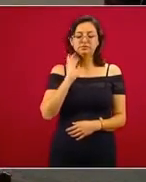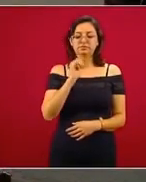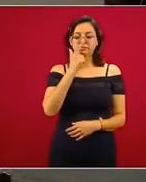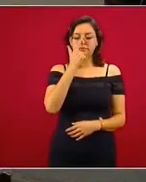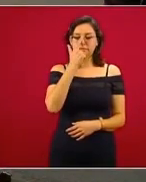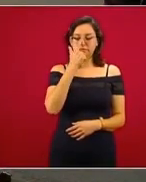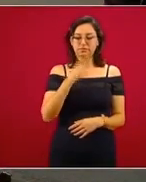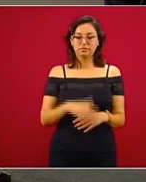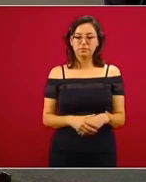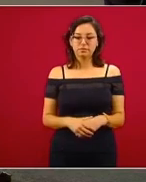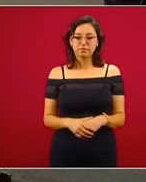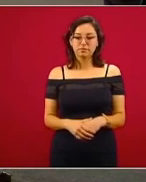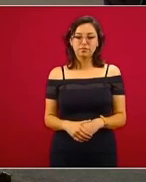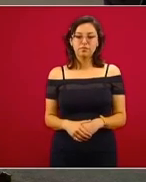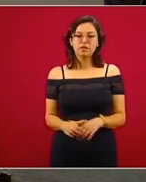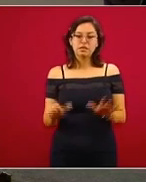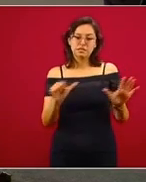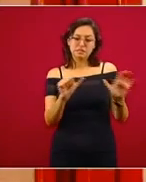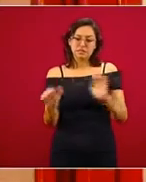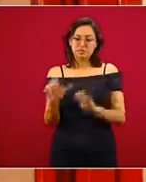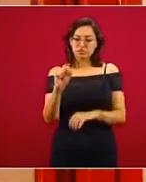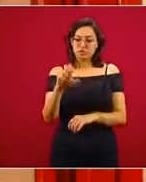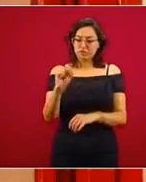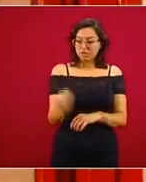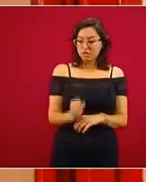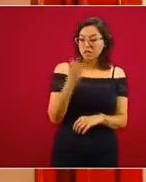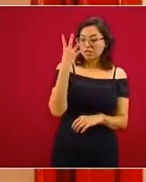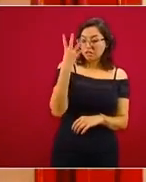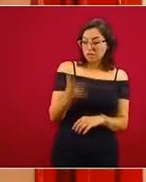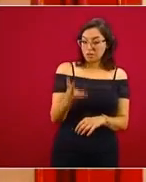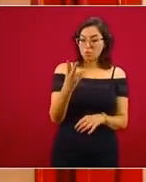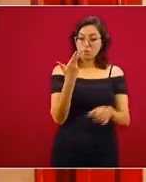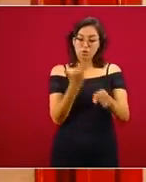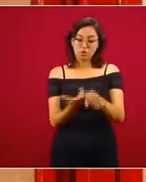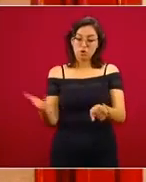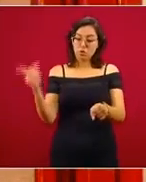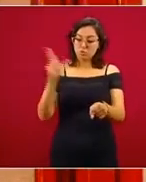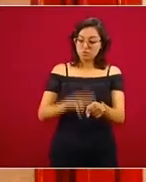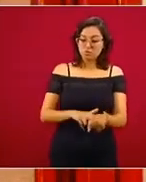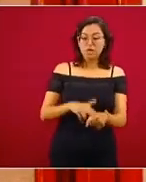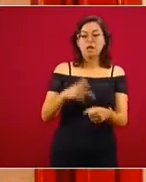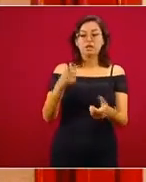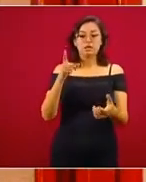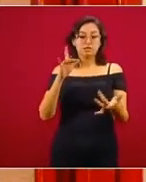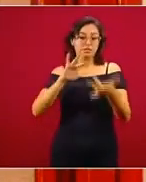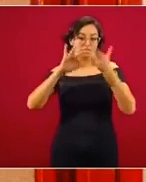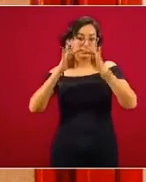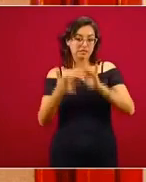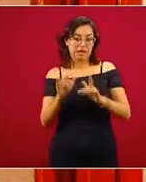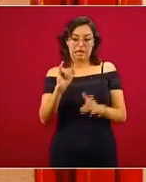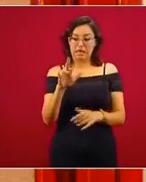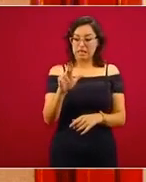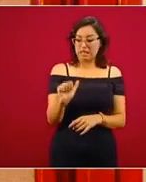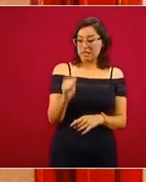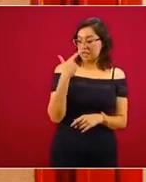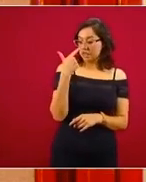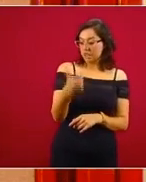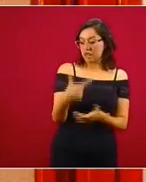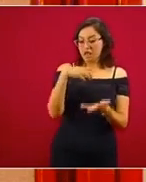and it is, of course, a sign of how this pandemic